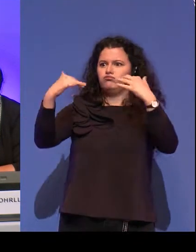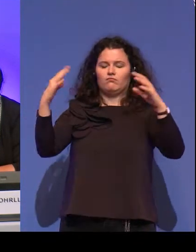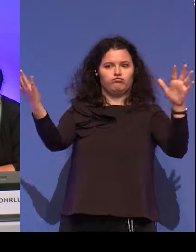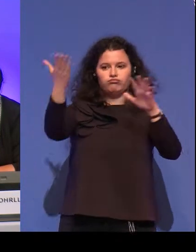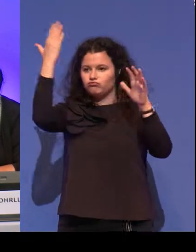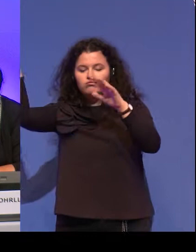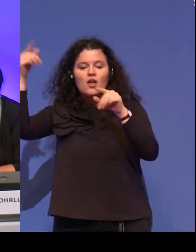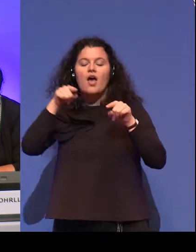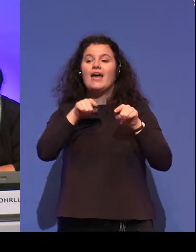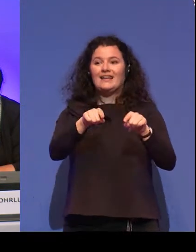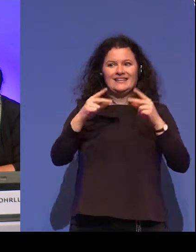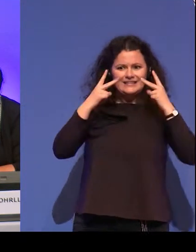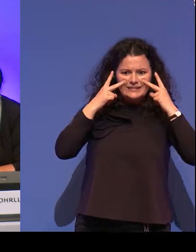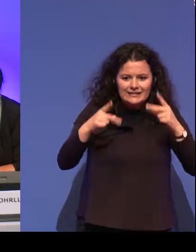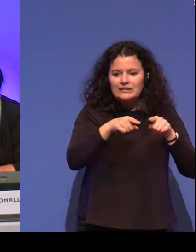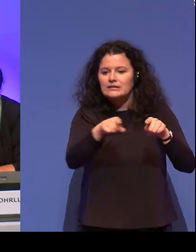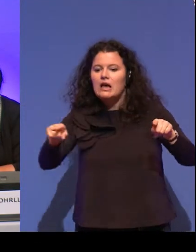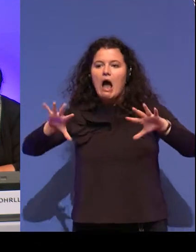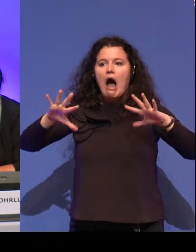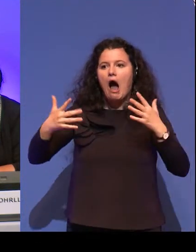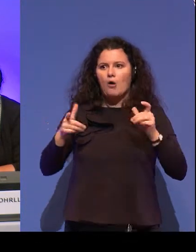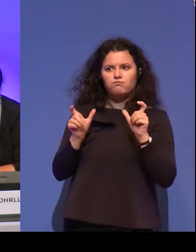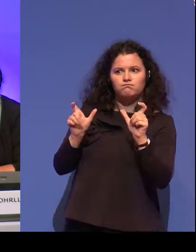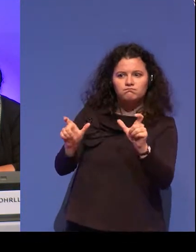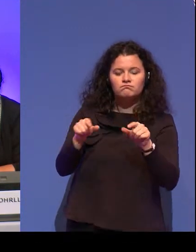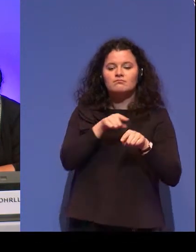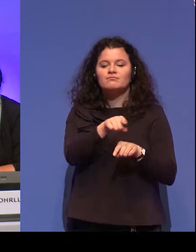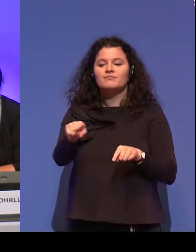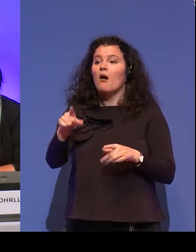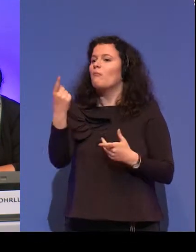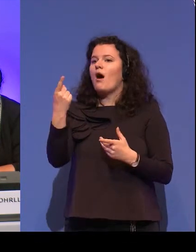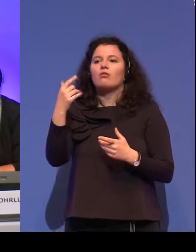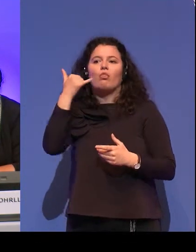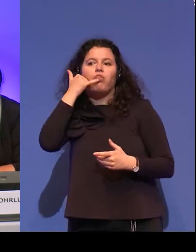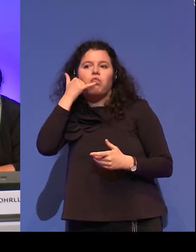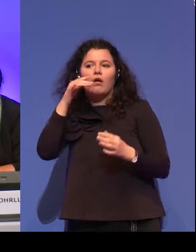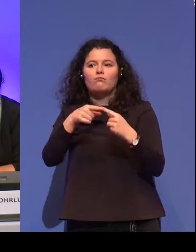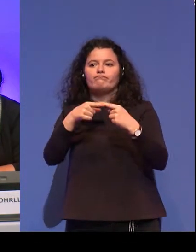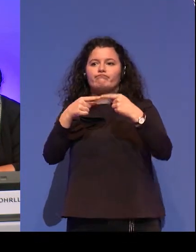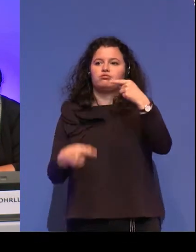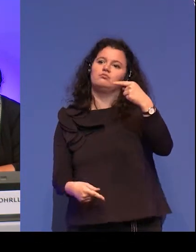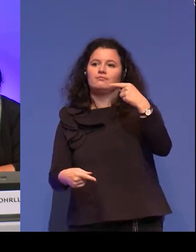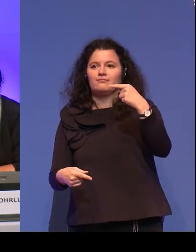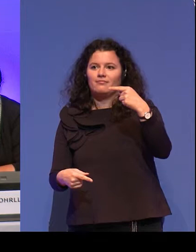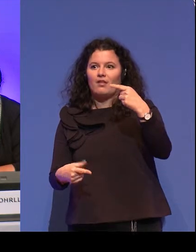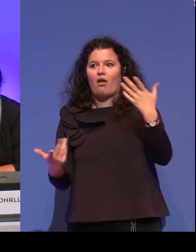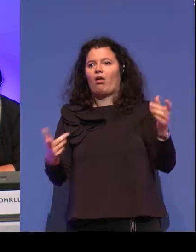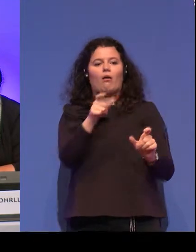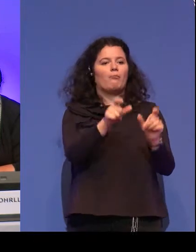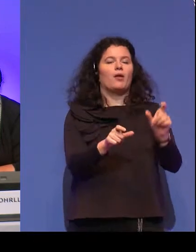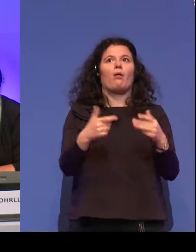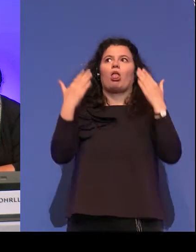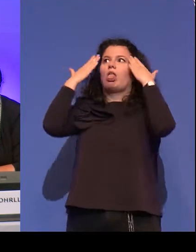were broken, and therefore the evacuation means